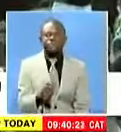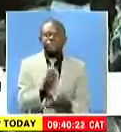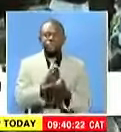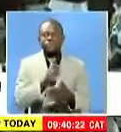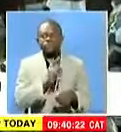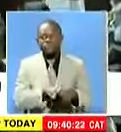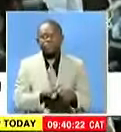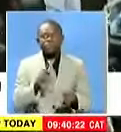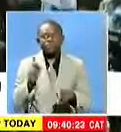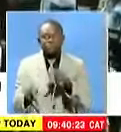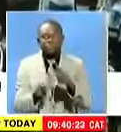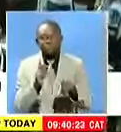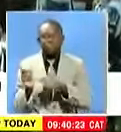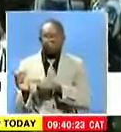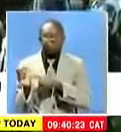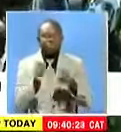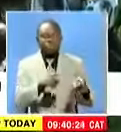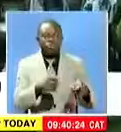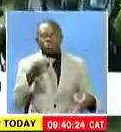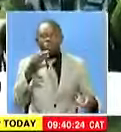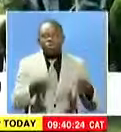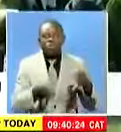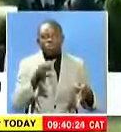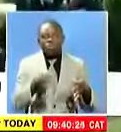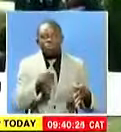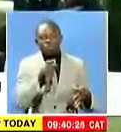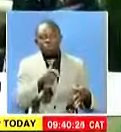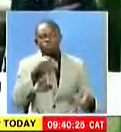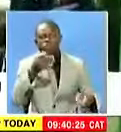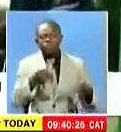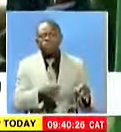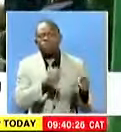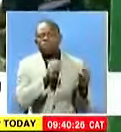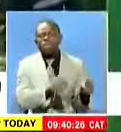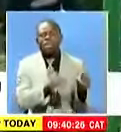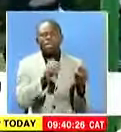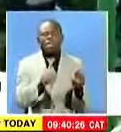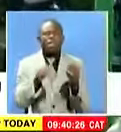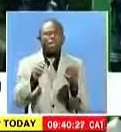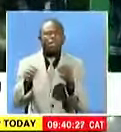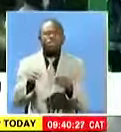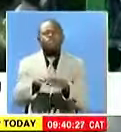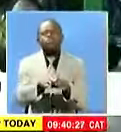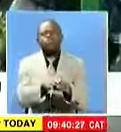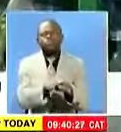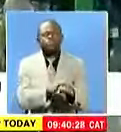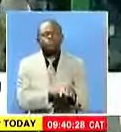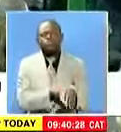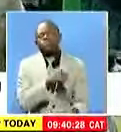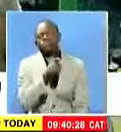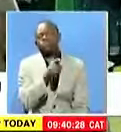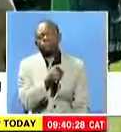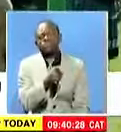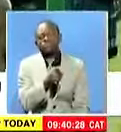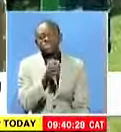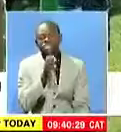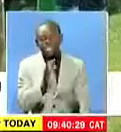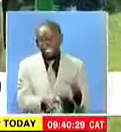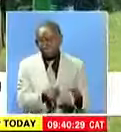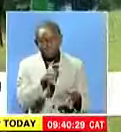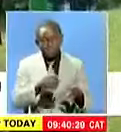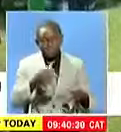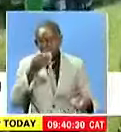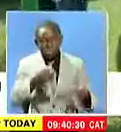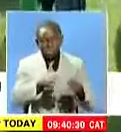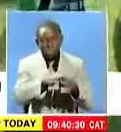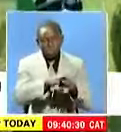slow in exhausting cases in court, and some say that in itself is a form of justice denied, isn't